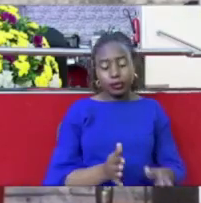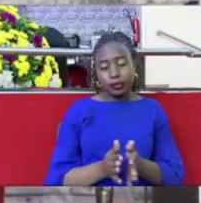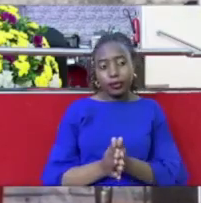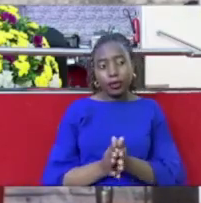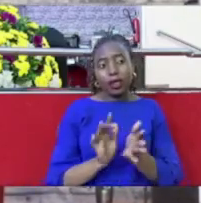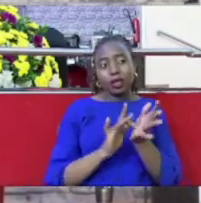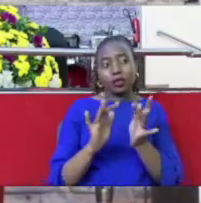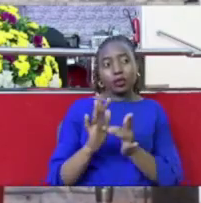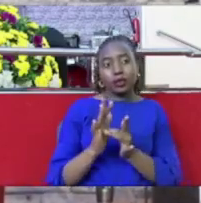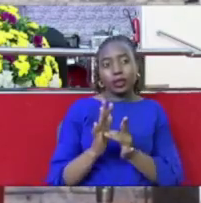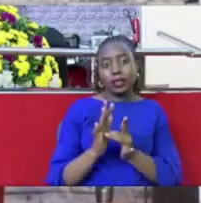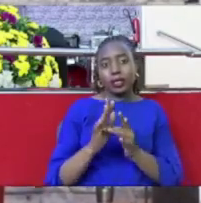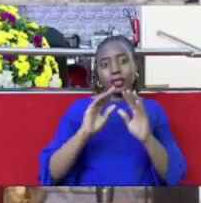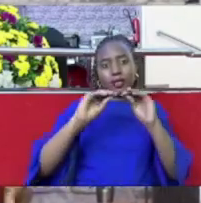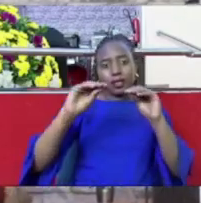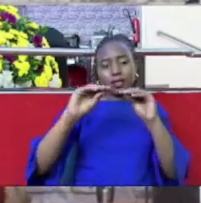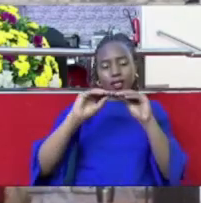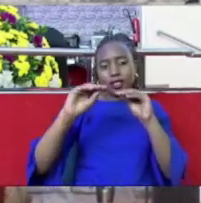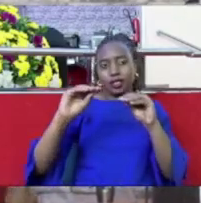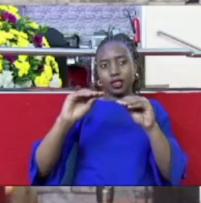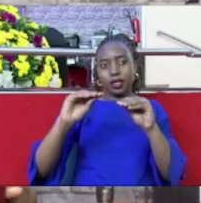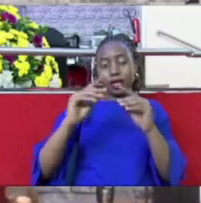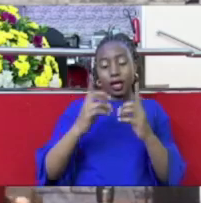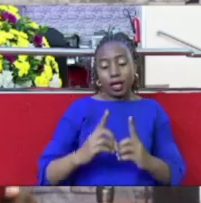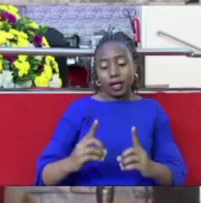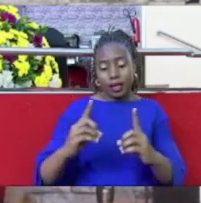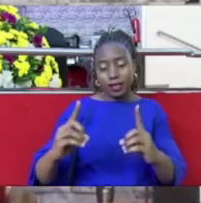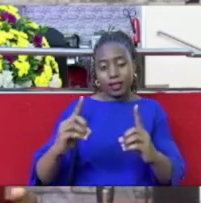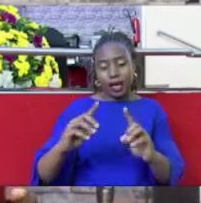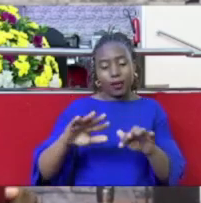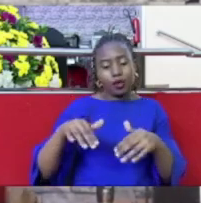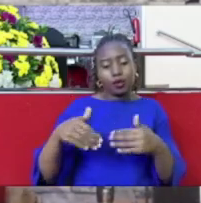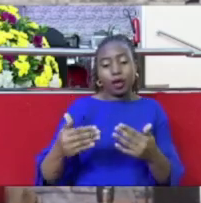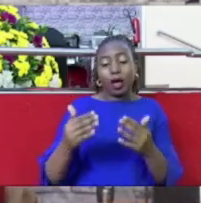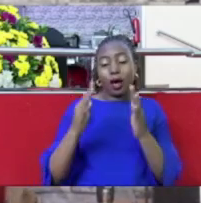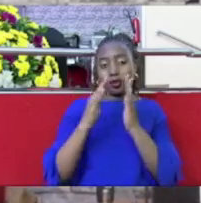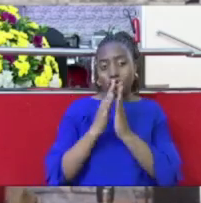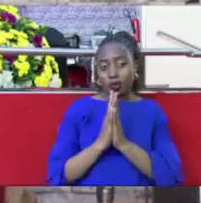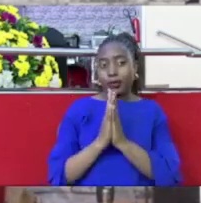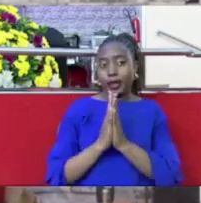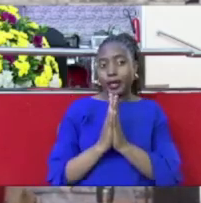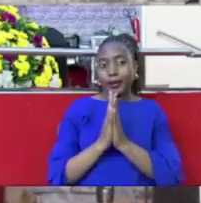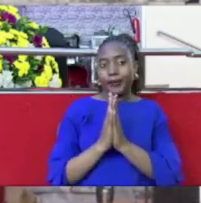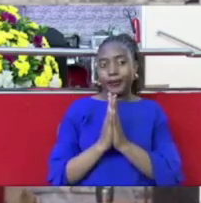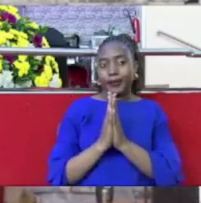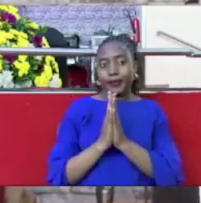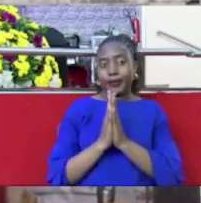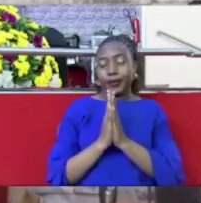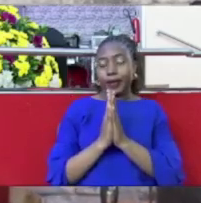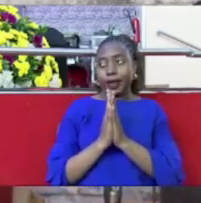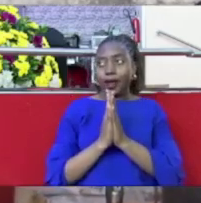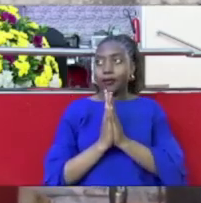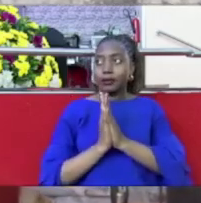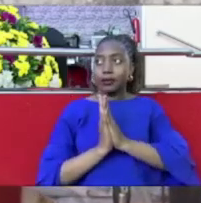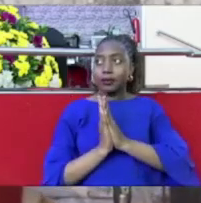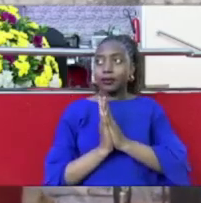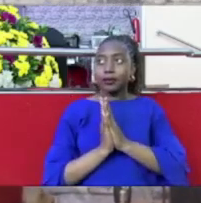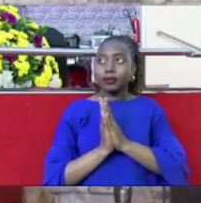Jesus is teaching his disciples how to pray. Hivyo Yesu anawafunza wanafunzi wake